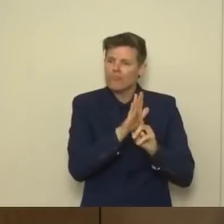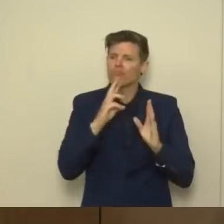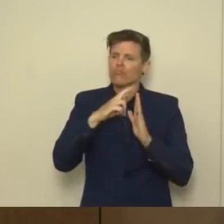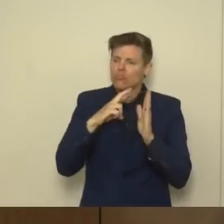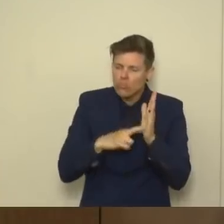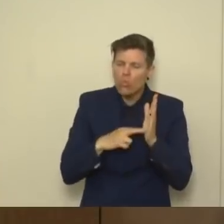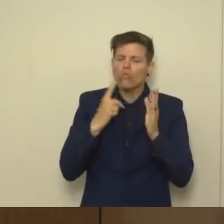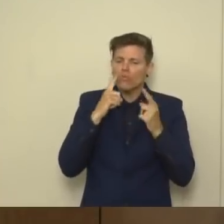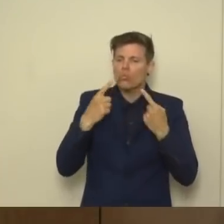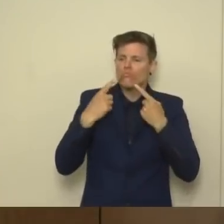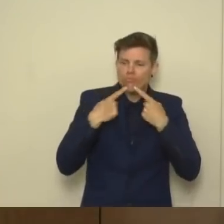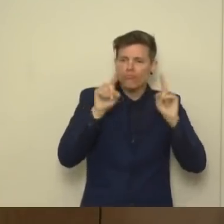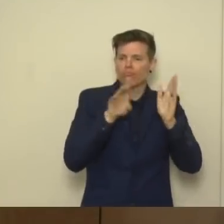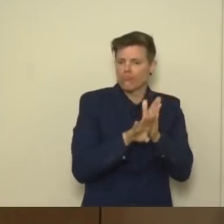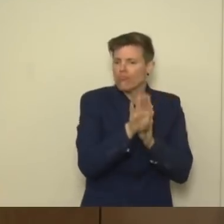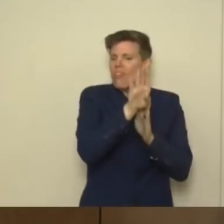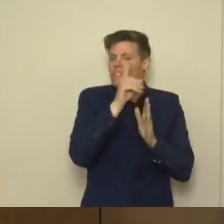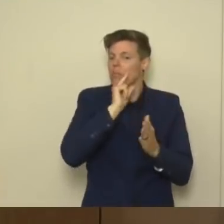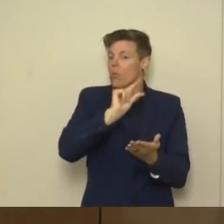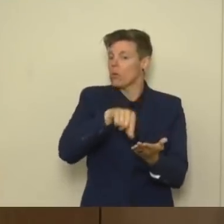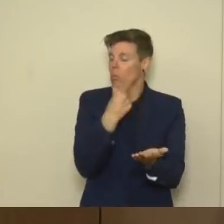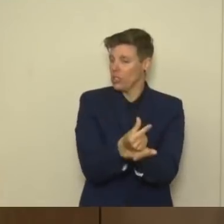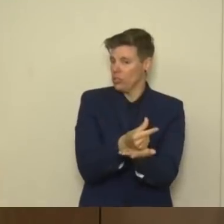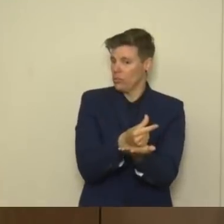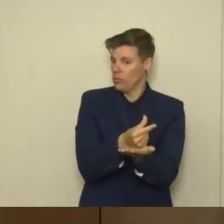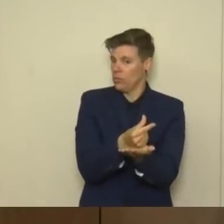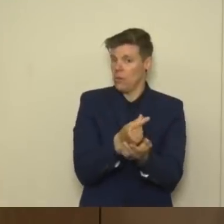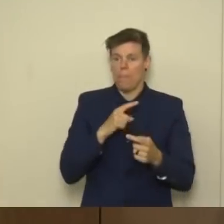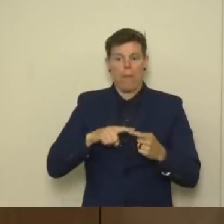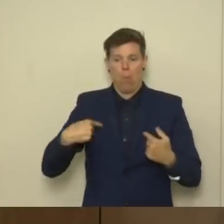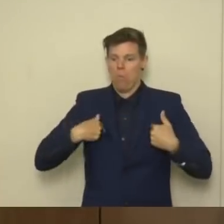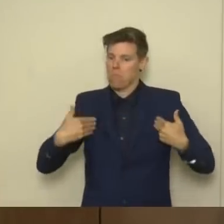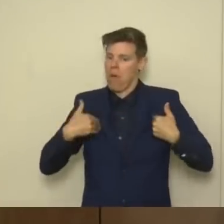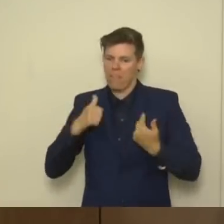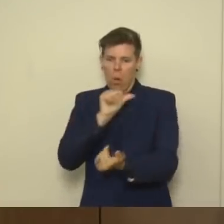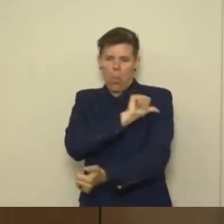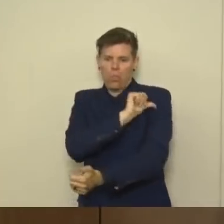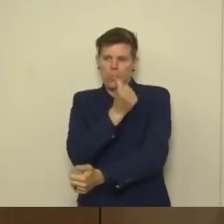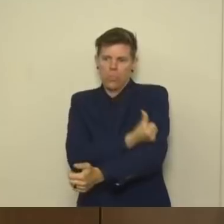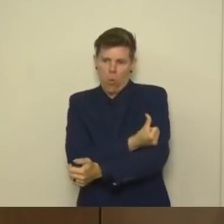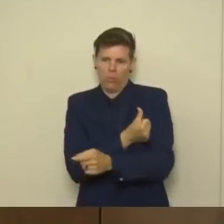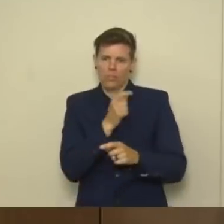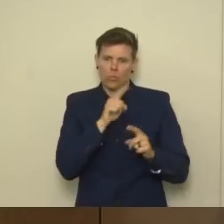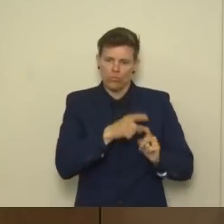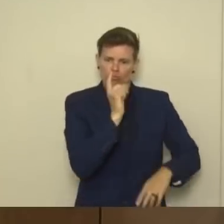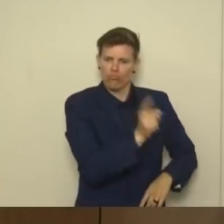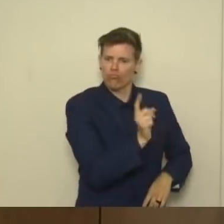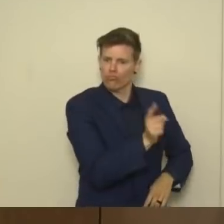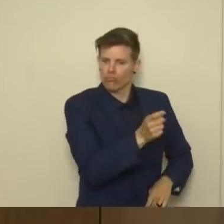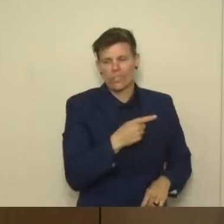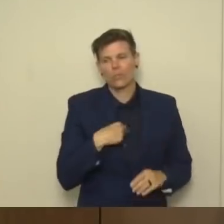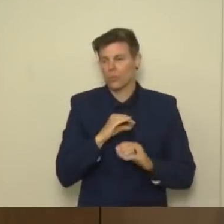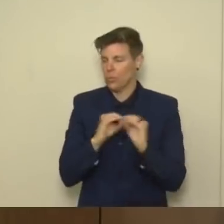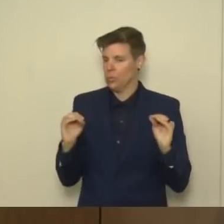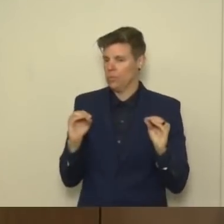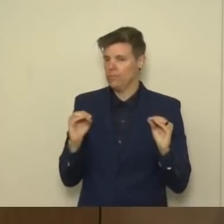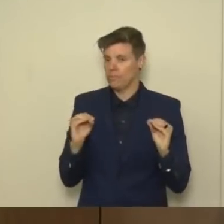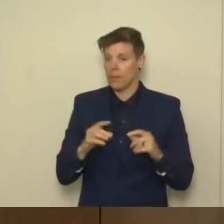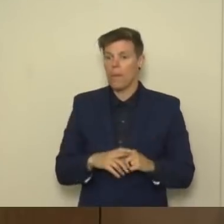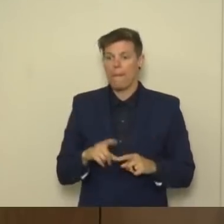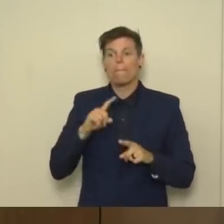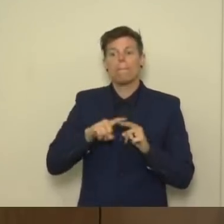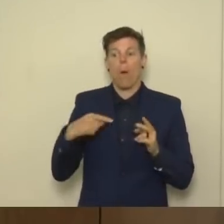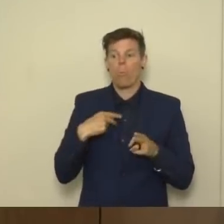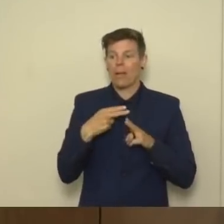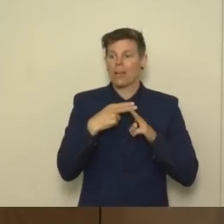we don't have an oversight and we don't fund them. But they are an organization or a business. And that means they